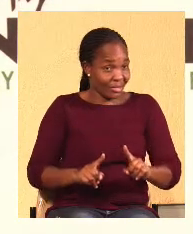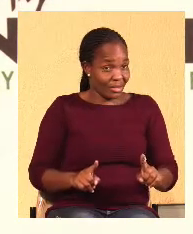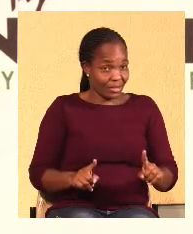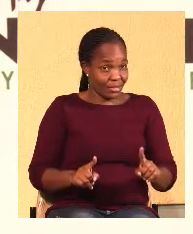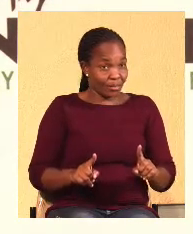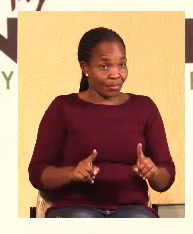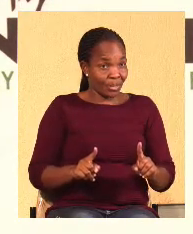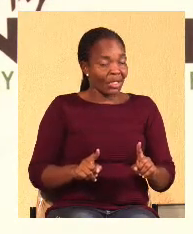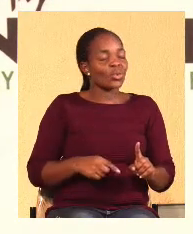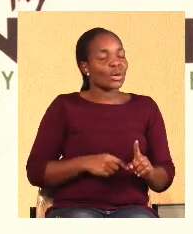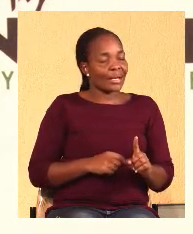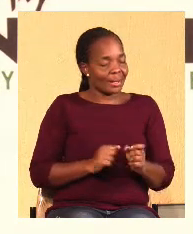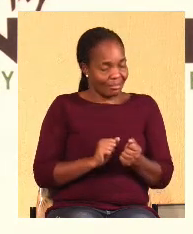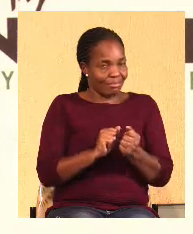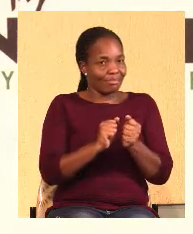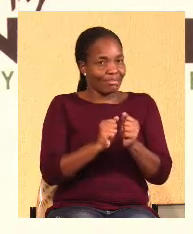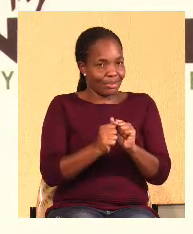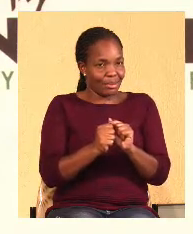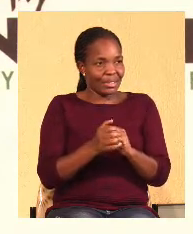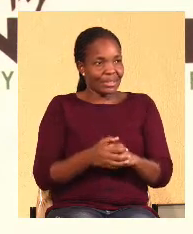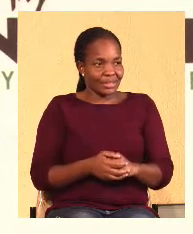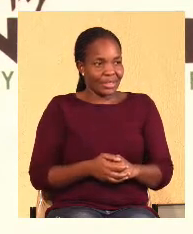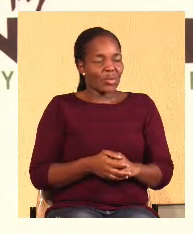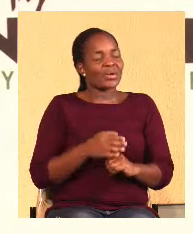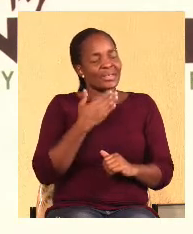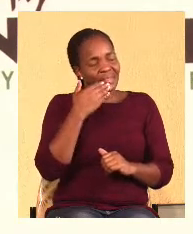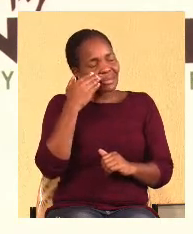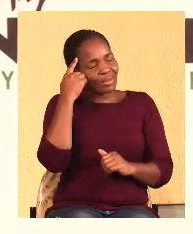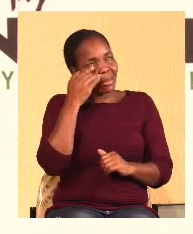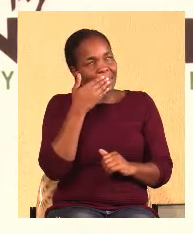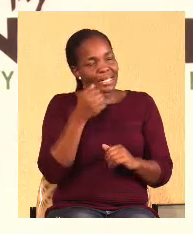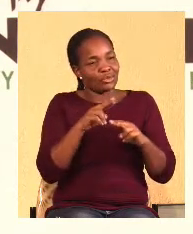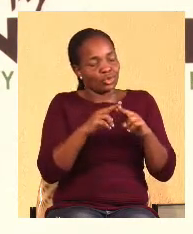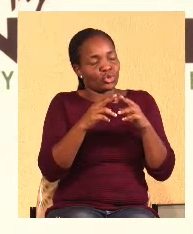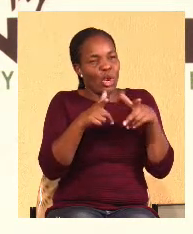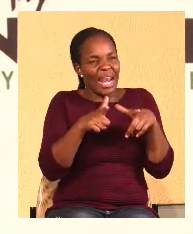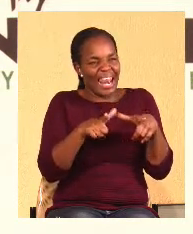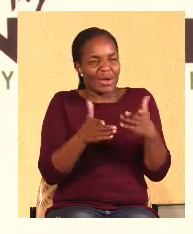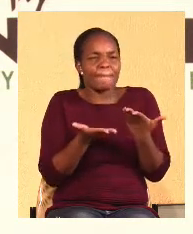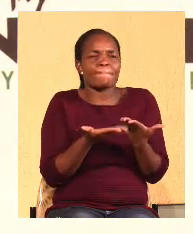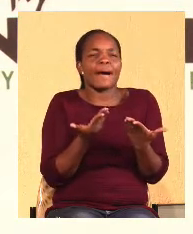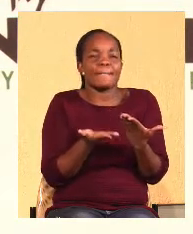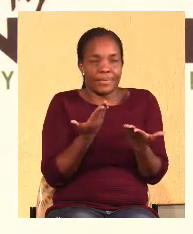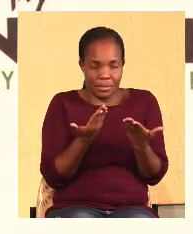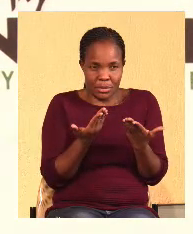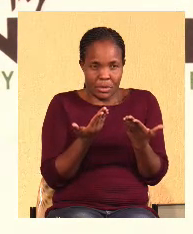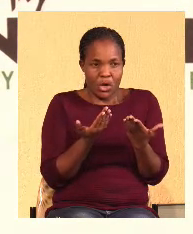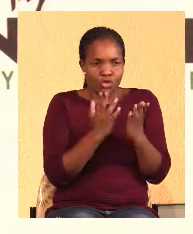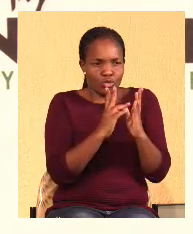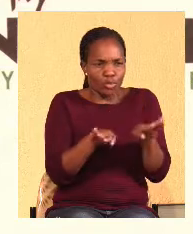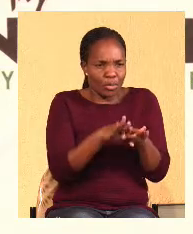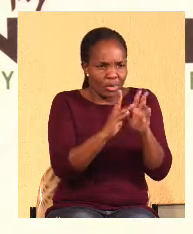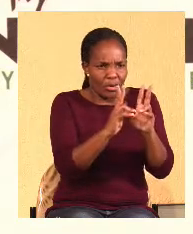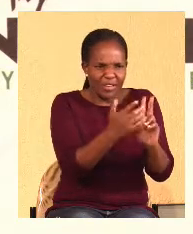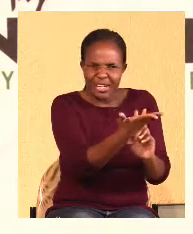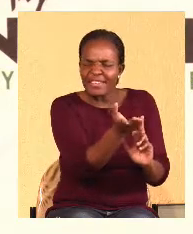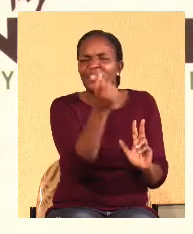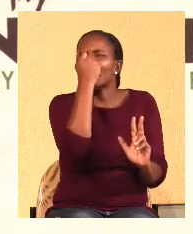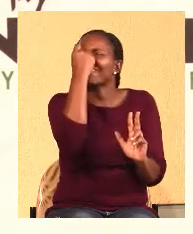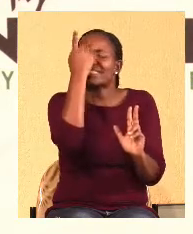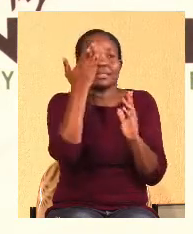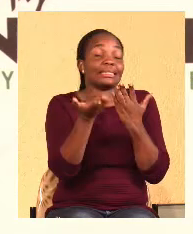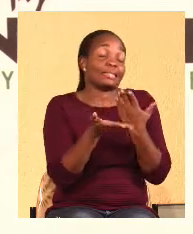have attempted to use a language that could be understood and that could not cause a lot of confusion, as we have